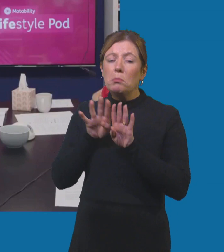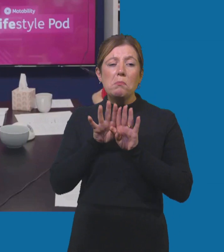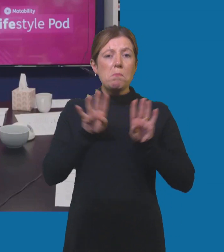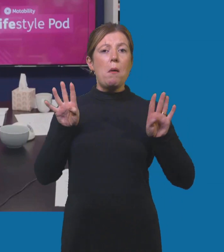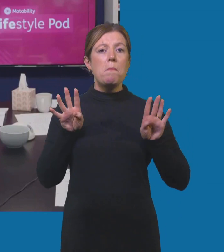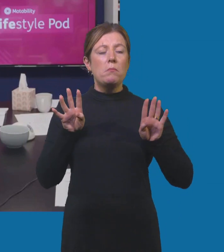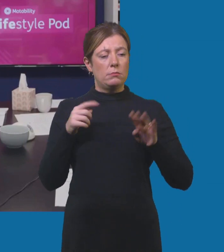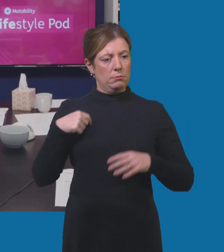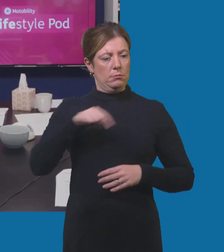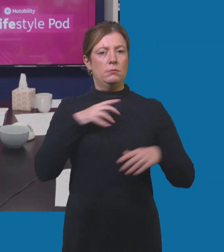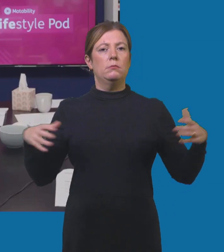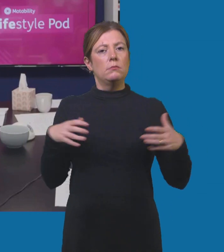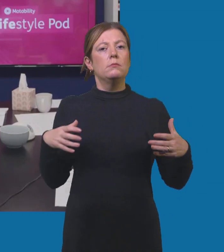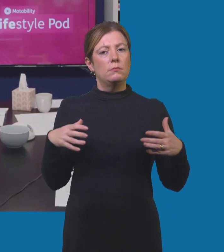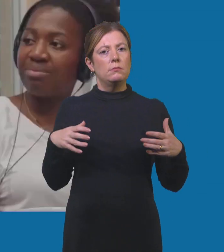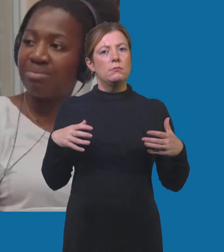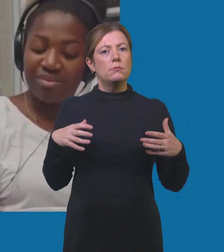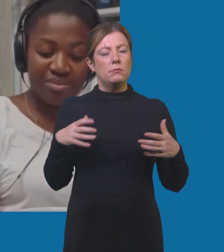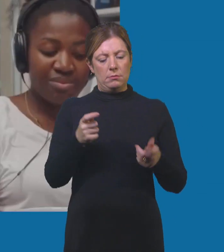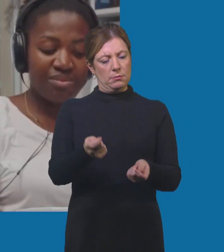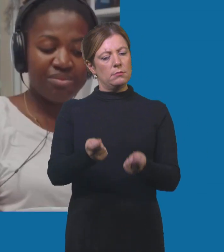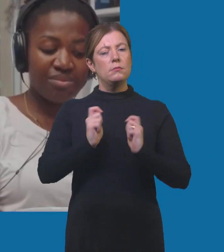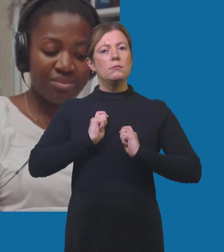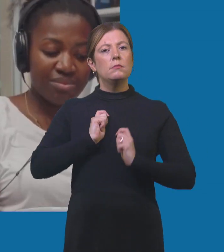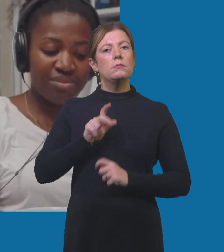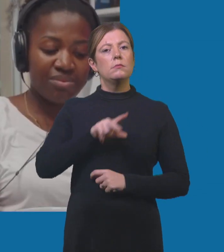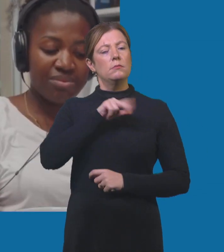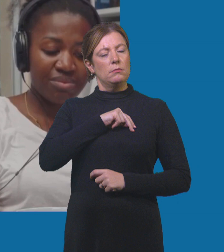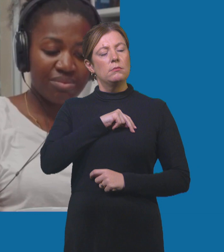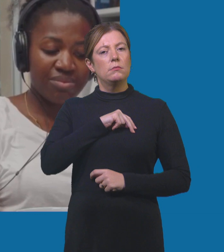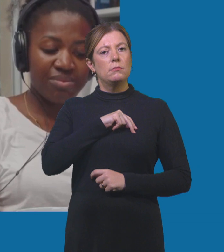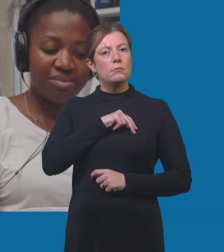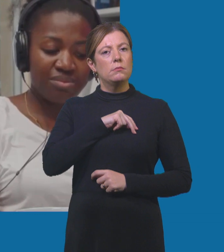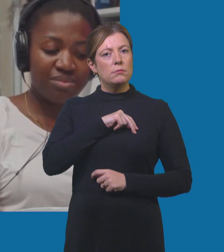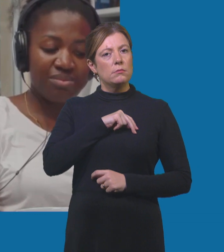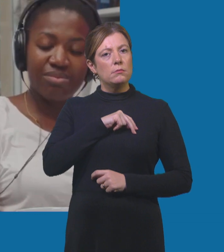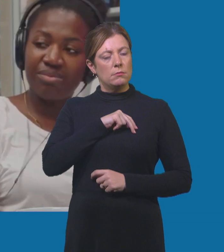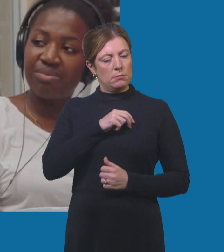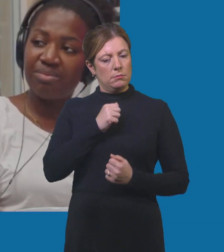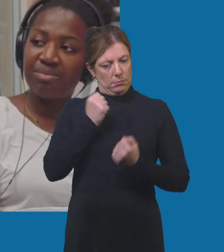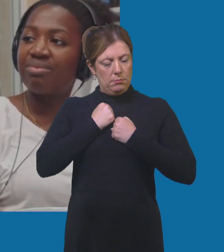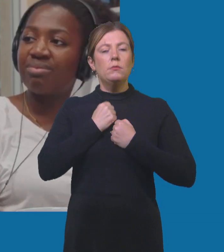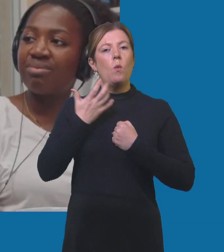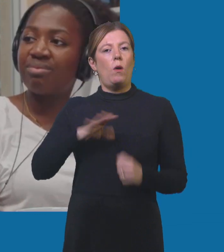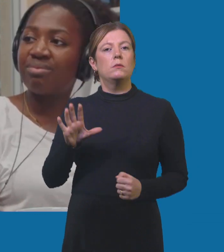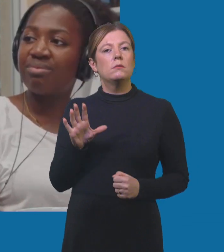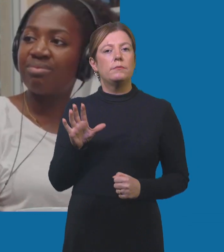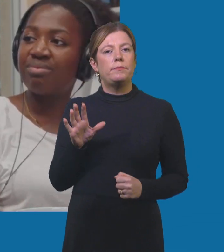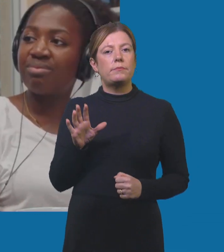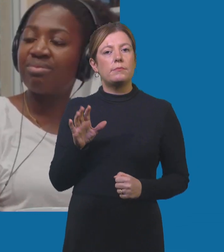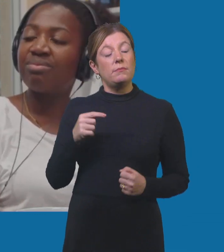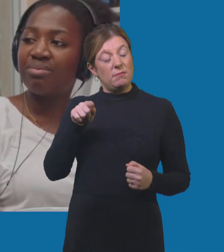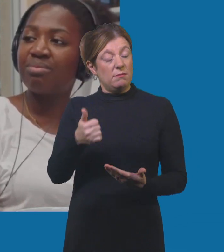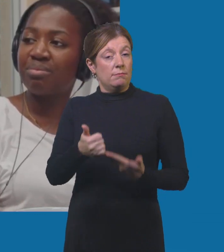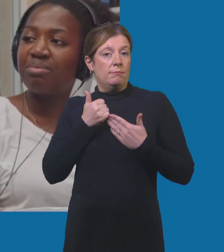with, and then receive that medal in the only way, in my mind, that I thought was acceptable. And so that was my